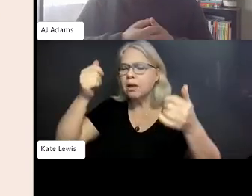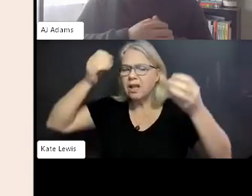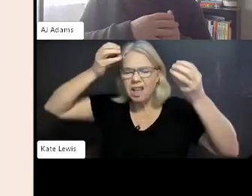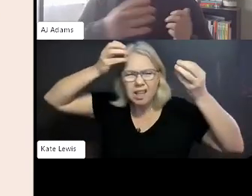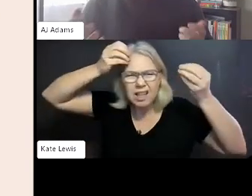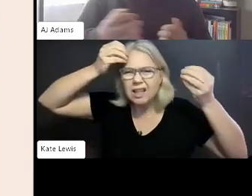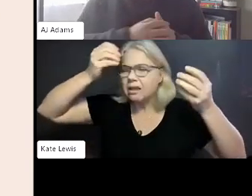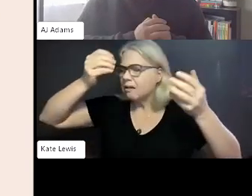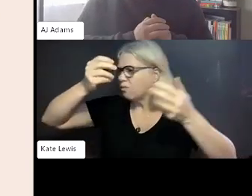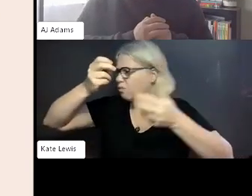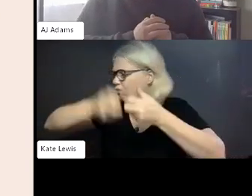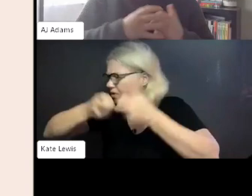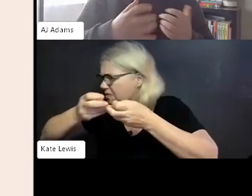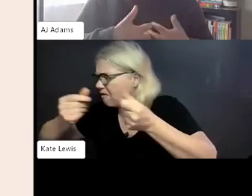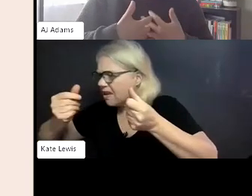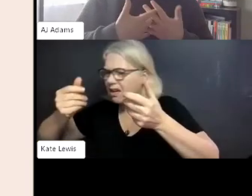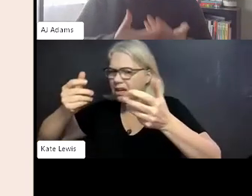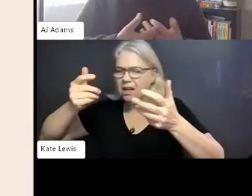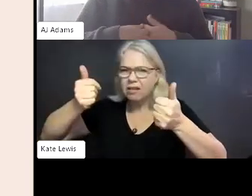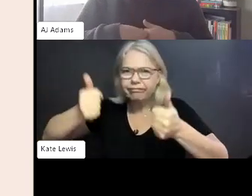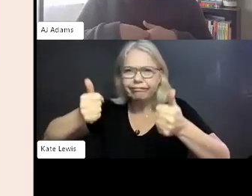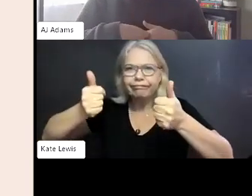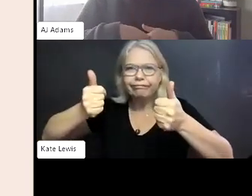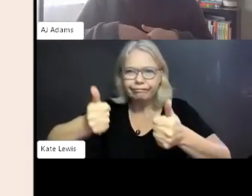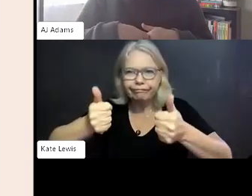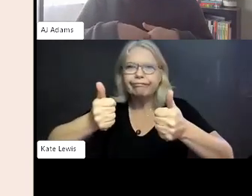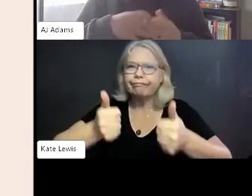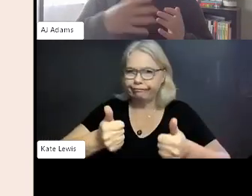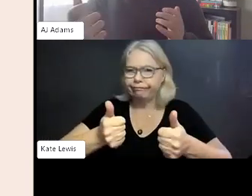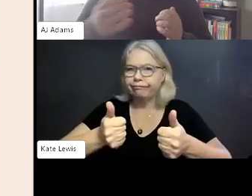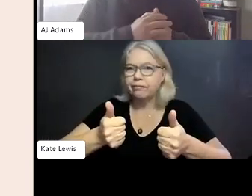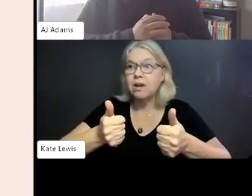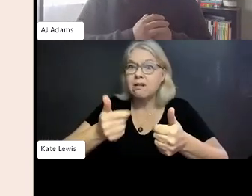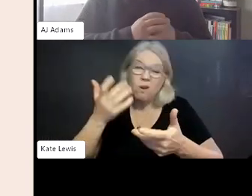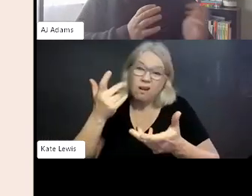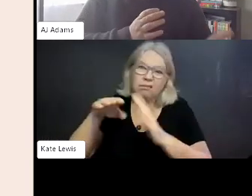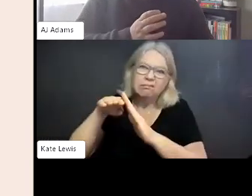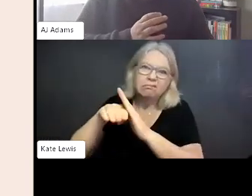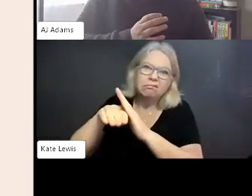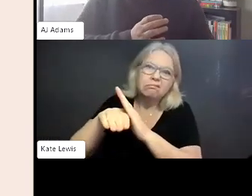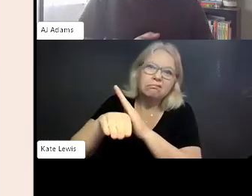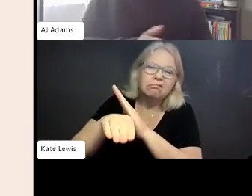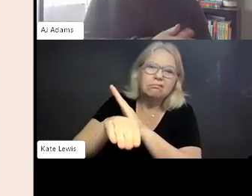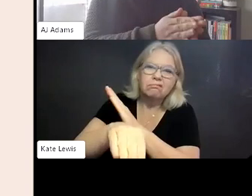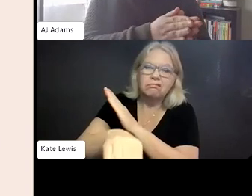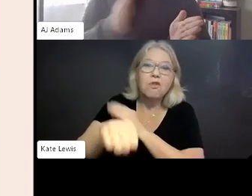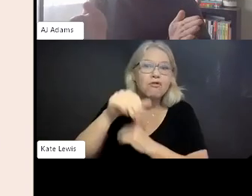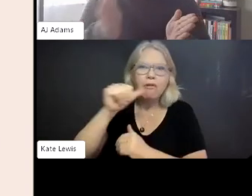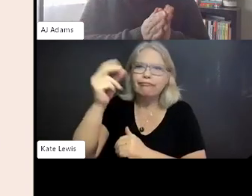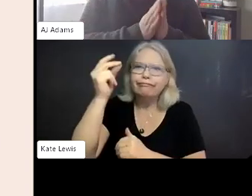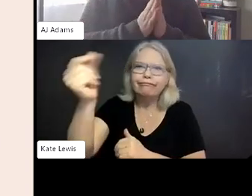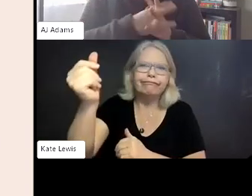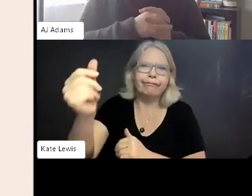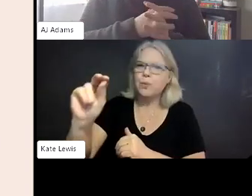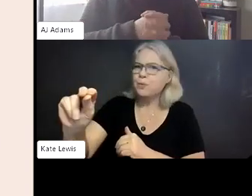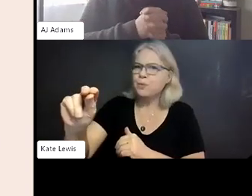problem solving over time, again, as dementia progresses from one state and gets worse